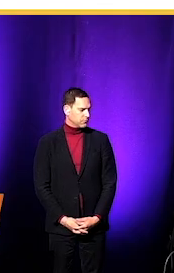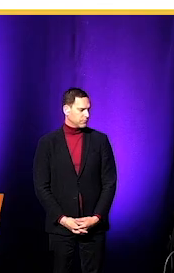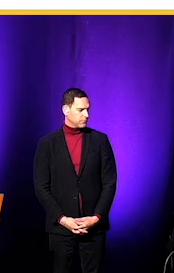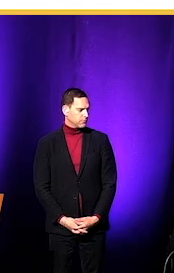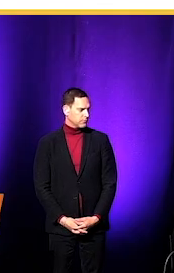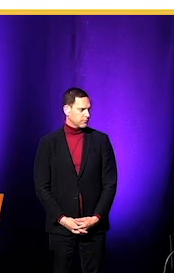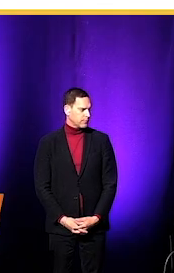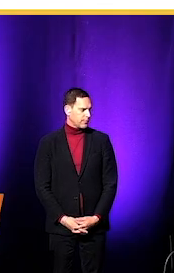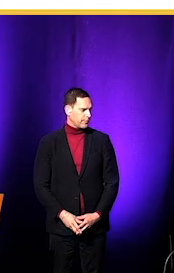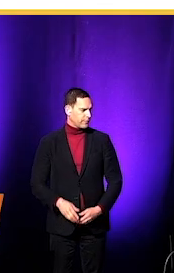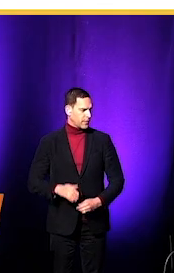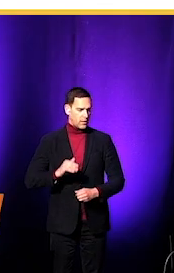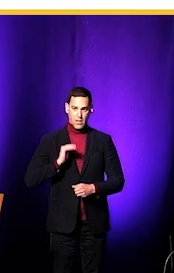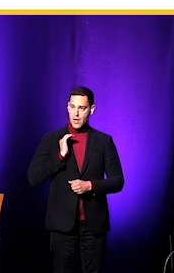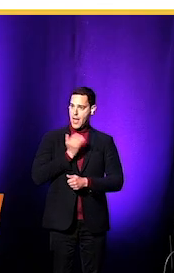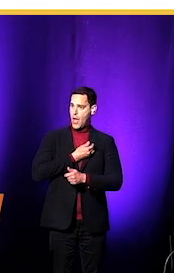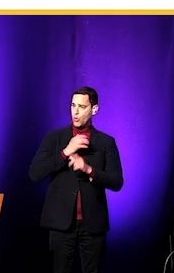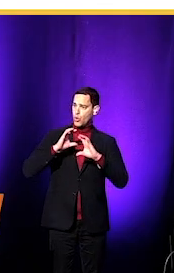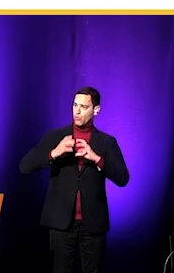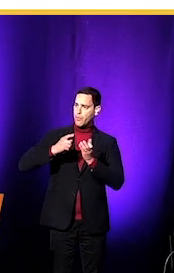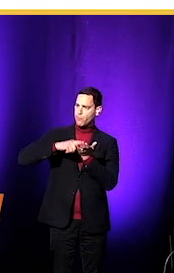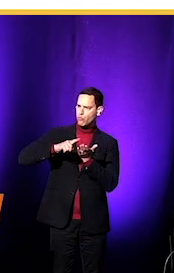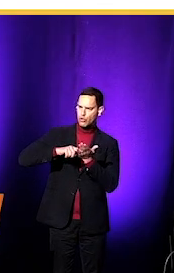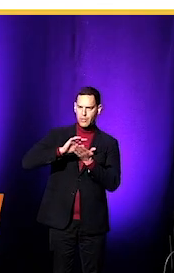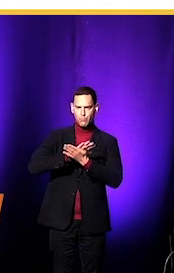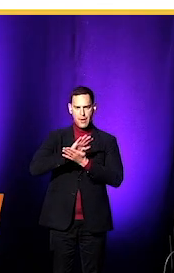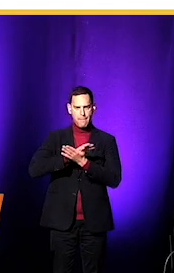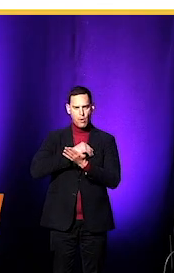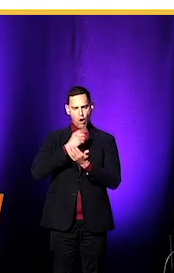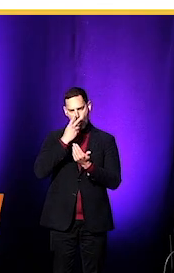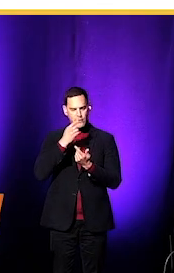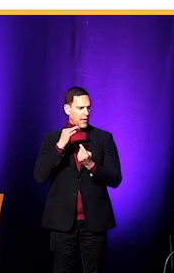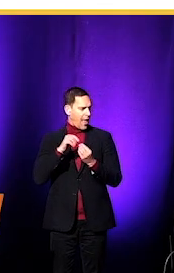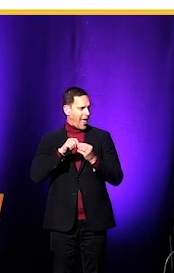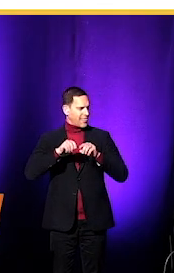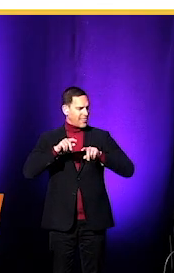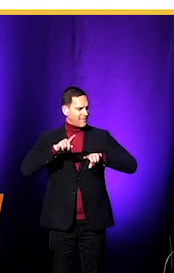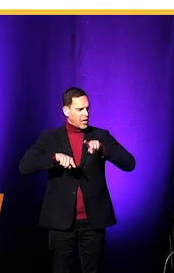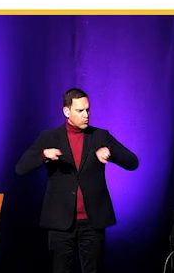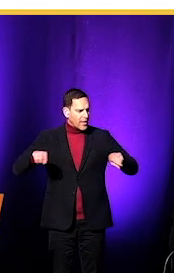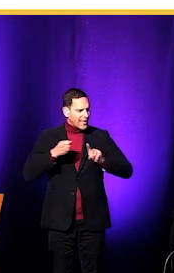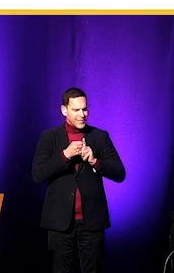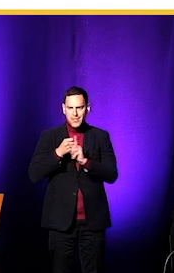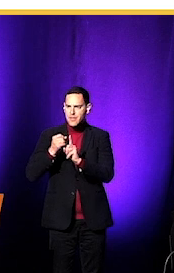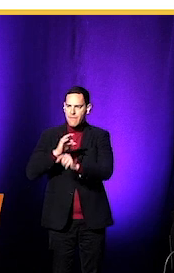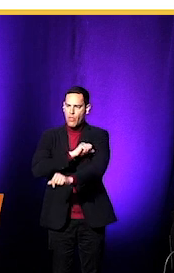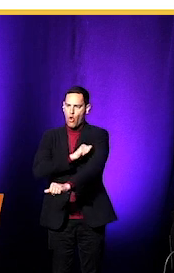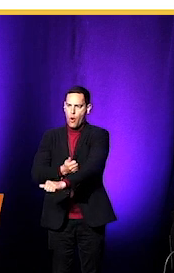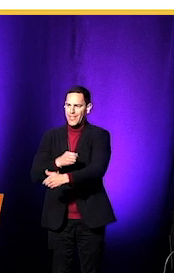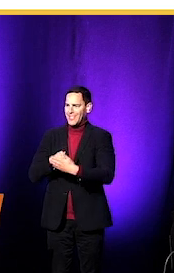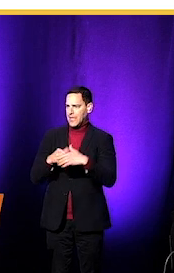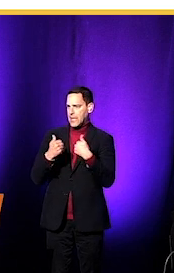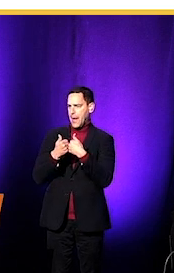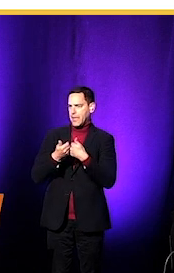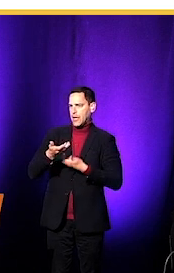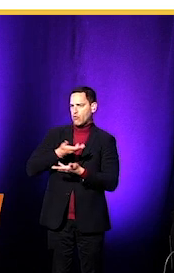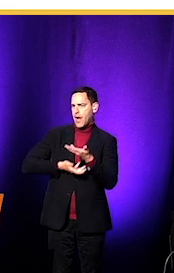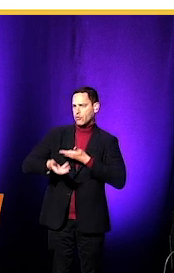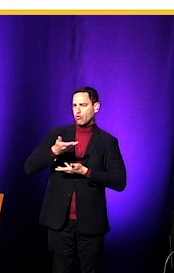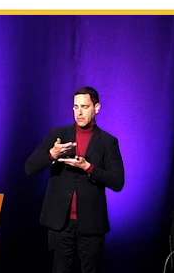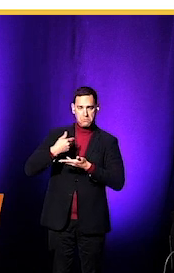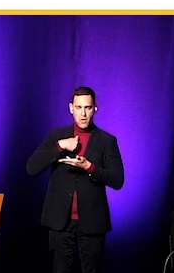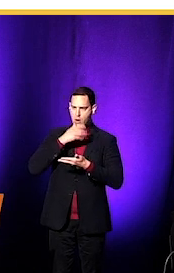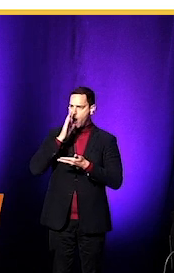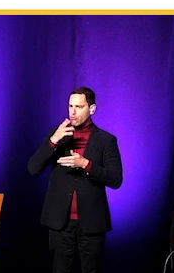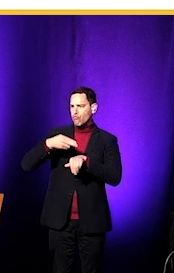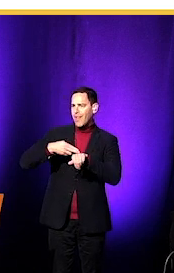Our group research paper explored the fluctuating instances of authority within these gaming interactions. Although I did not directly reference them, my